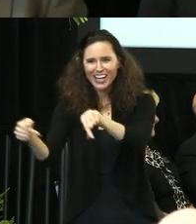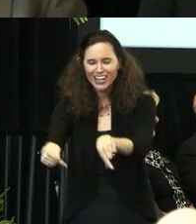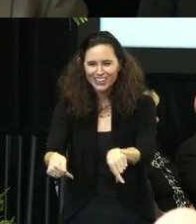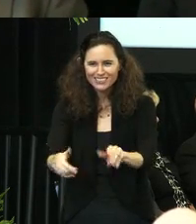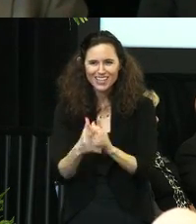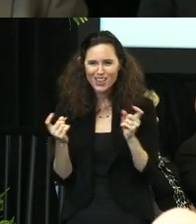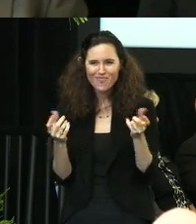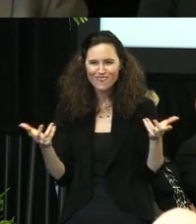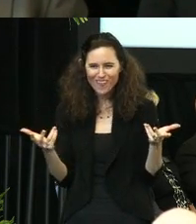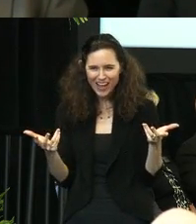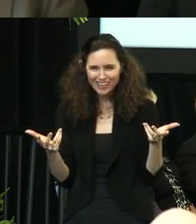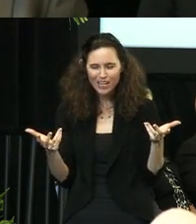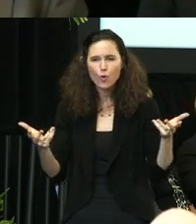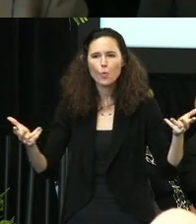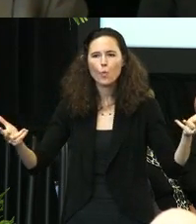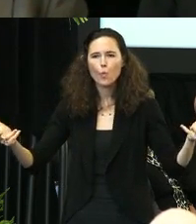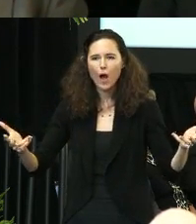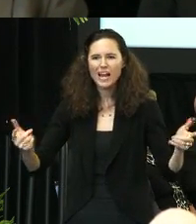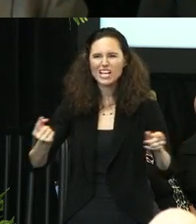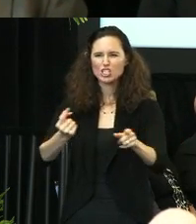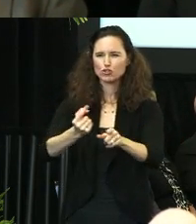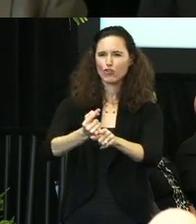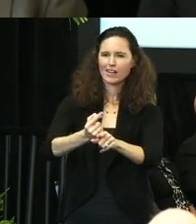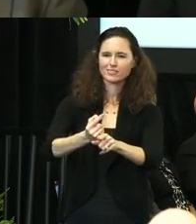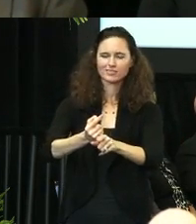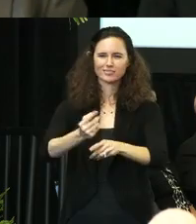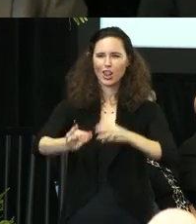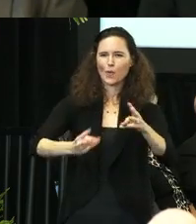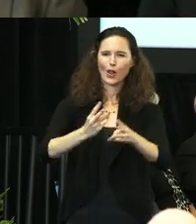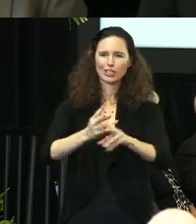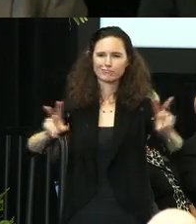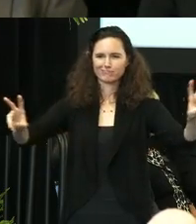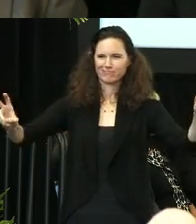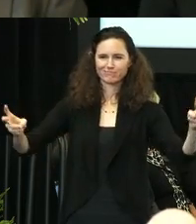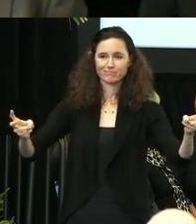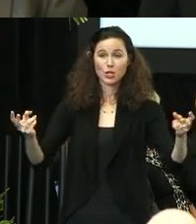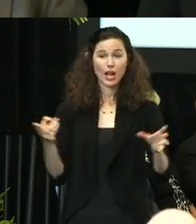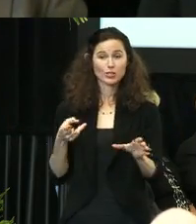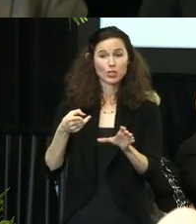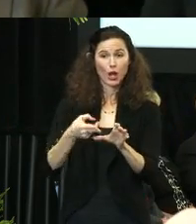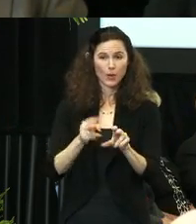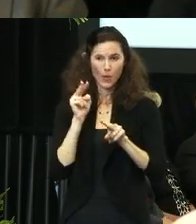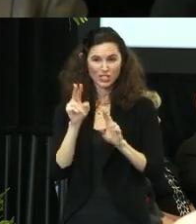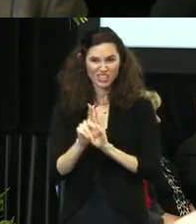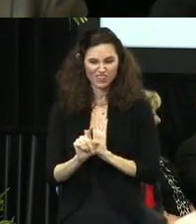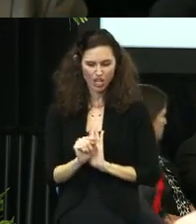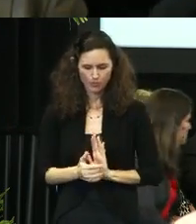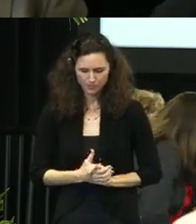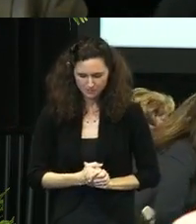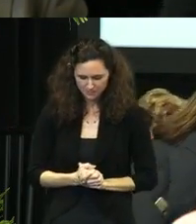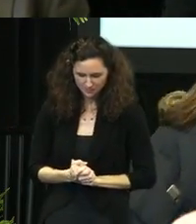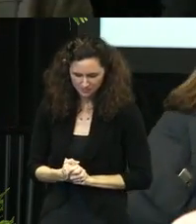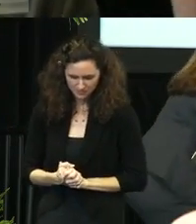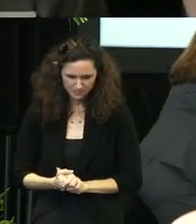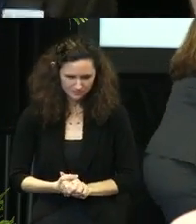that is what is right in the world. So join me in watching what is right in the world.